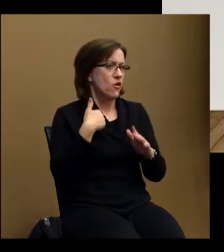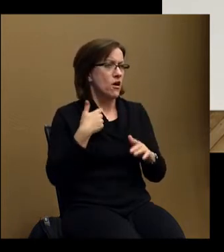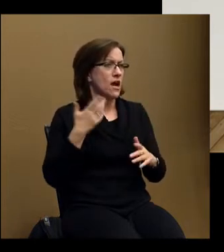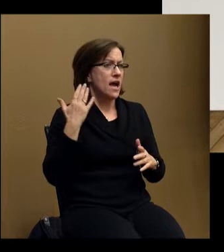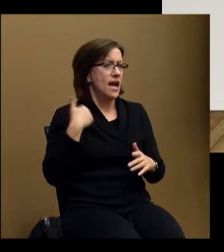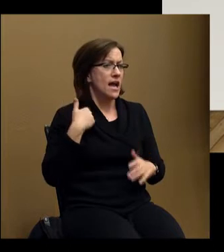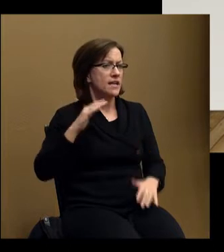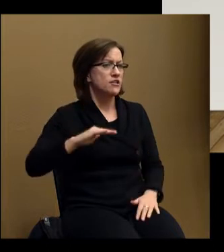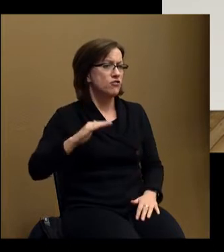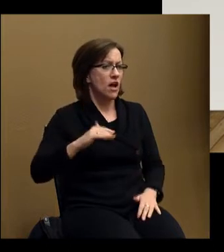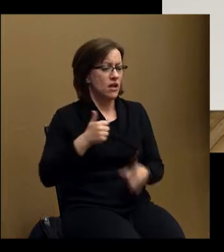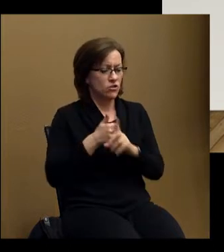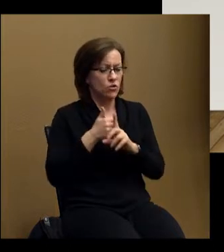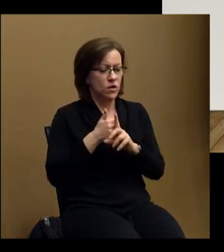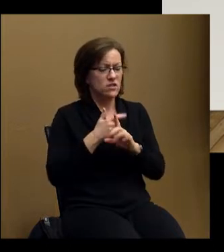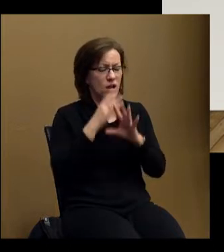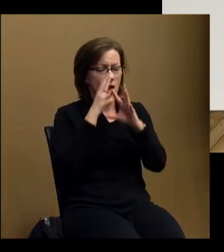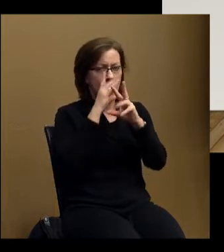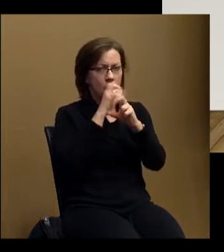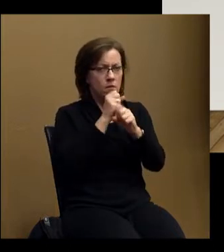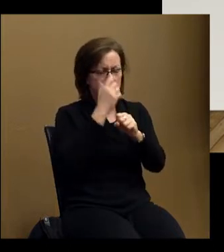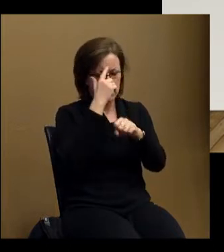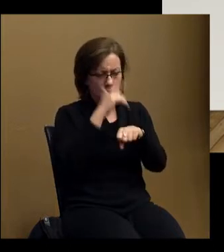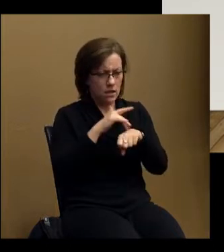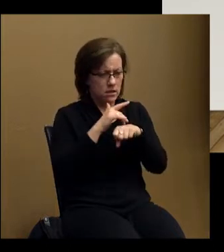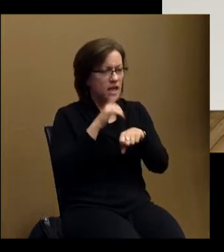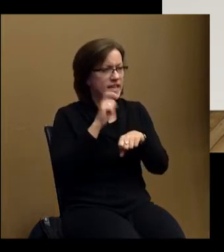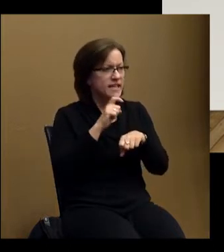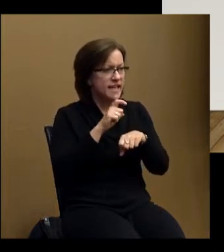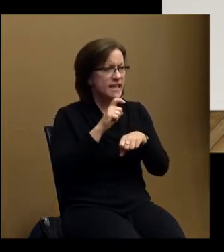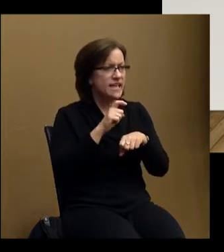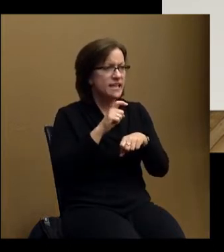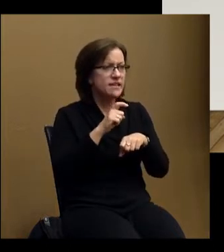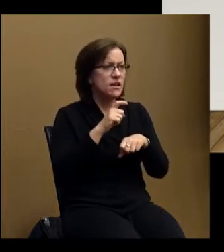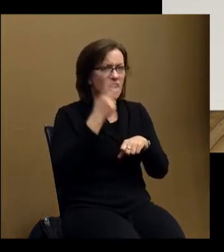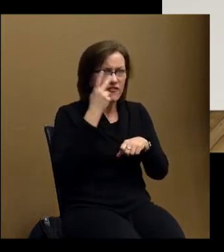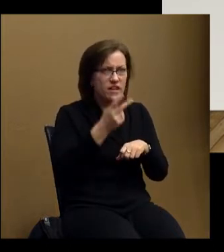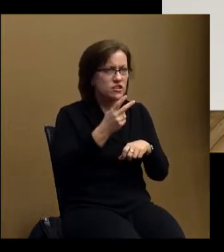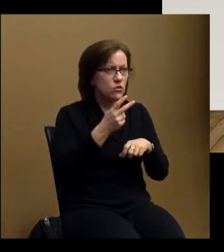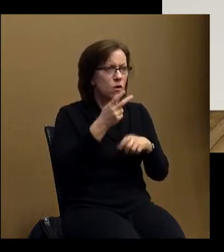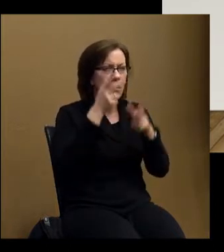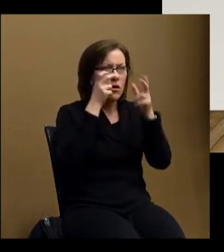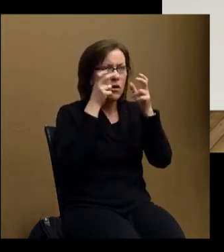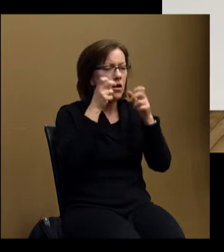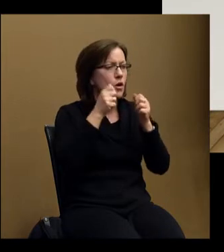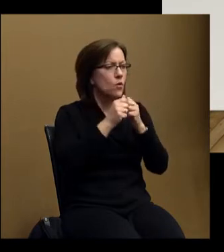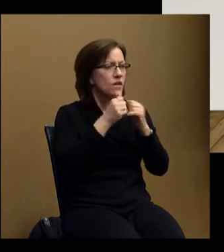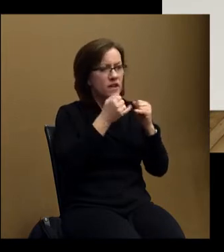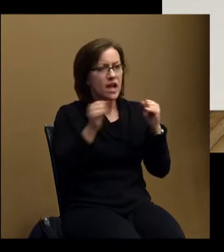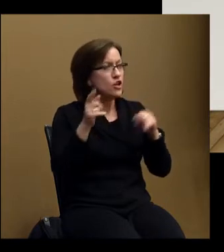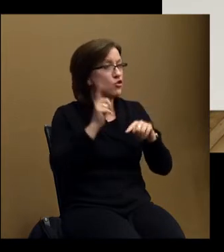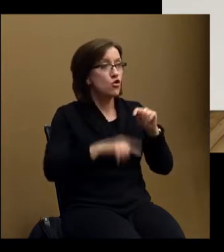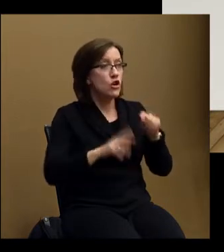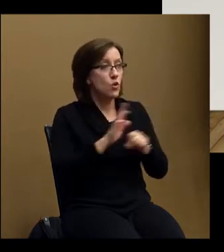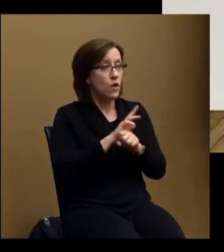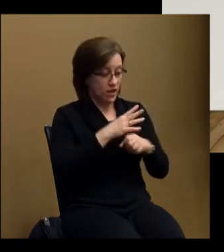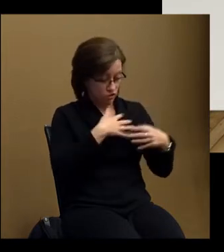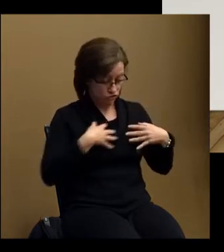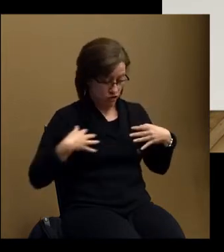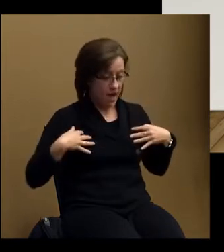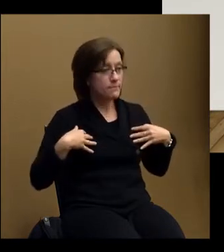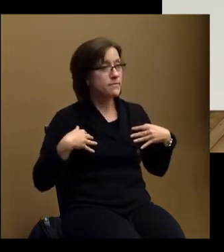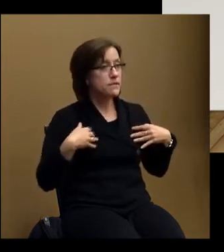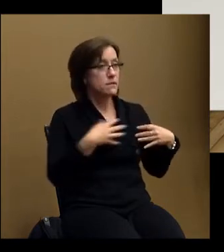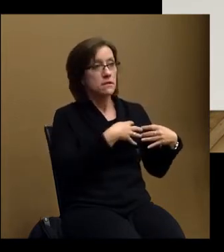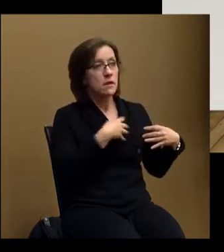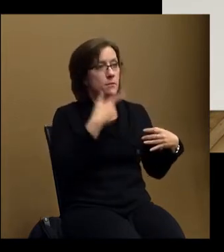who was obsessed, needed that visual input with lines. Like you could not wear a striped shirt or that child was like right